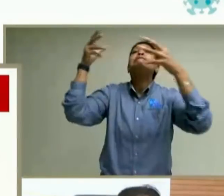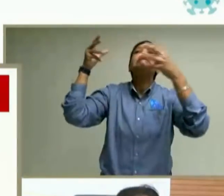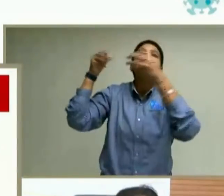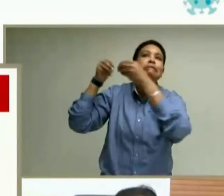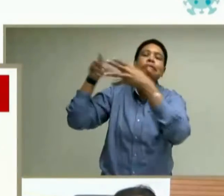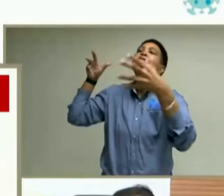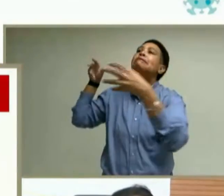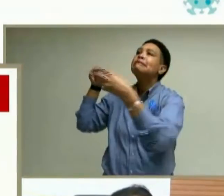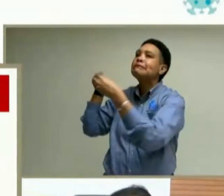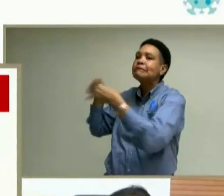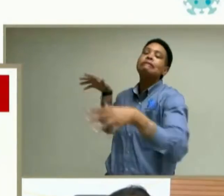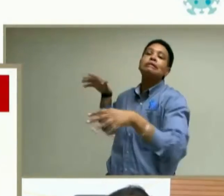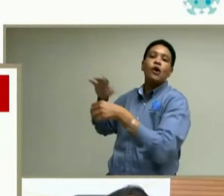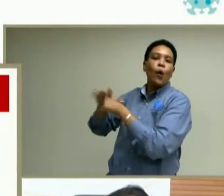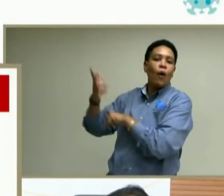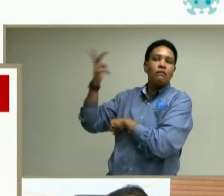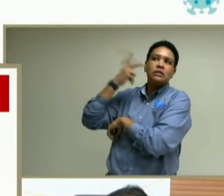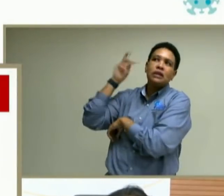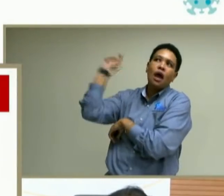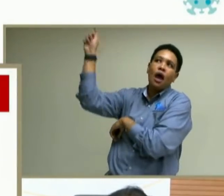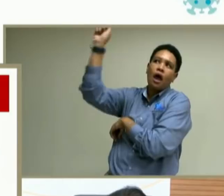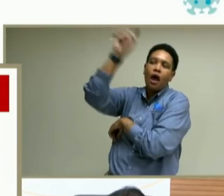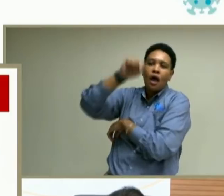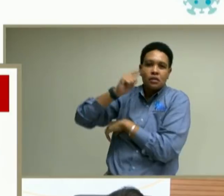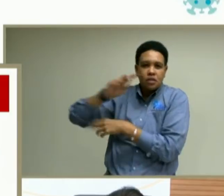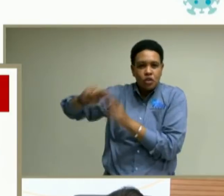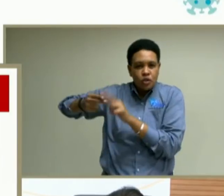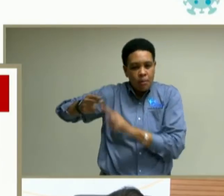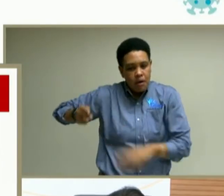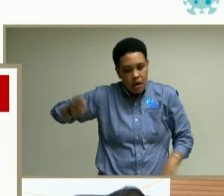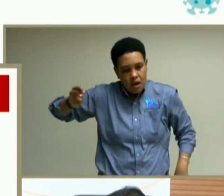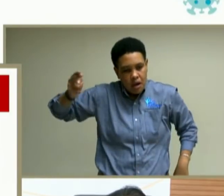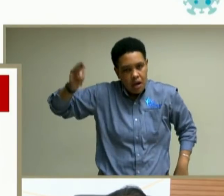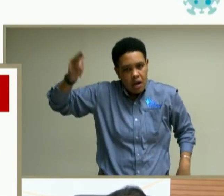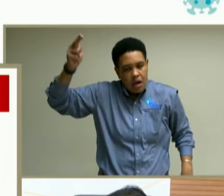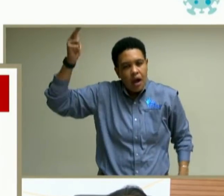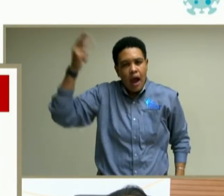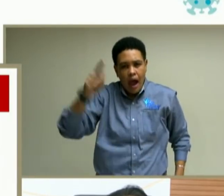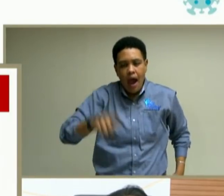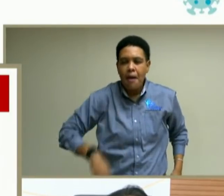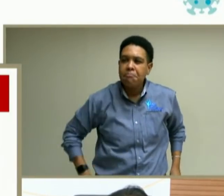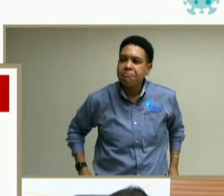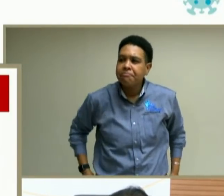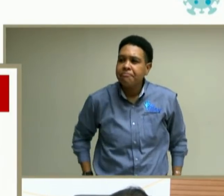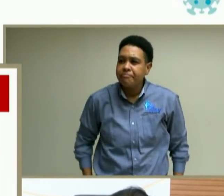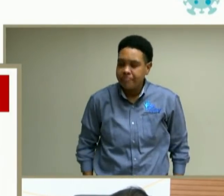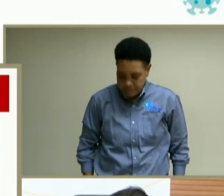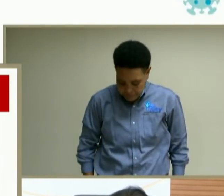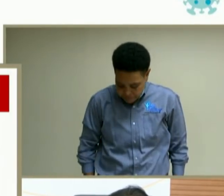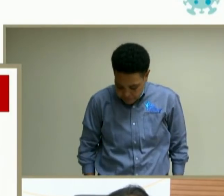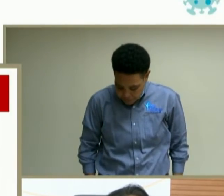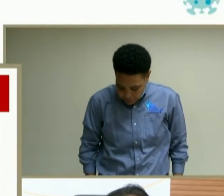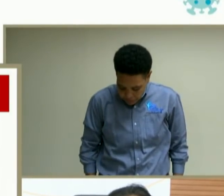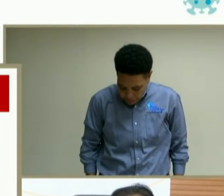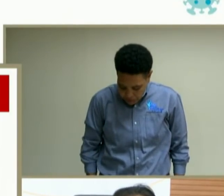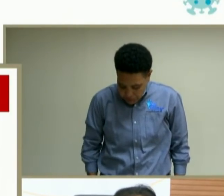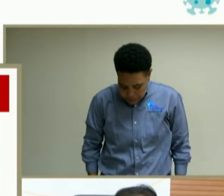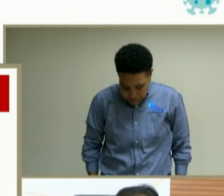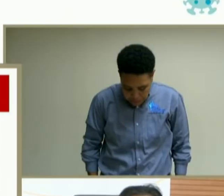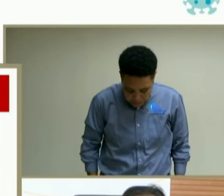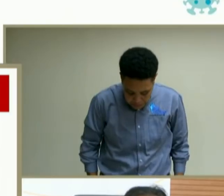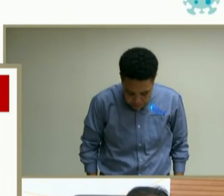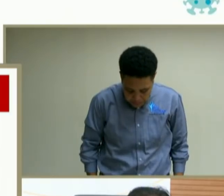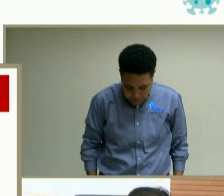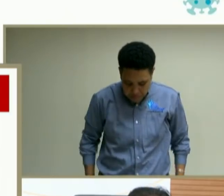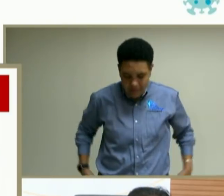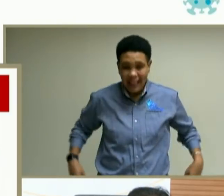and we're seeing the spikes get higher and higher. Now, at around Thanksgiving, we tend to get a lot of